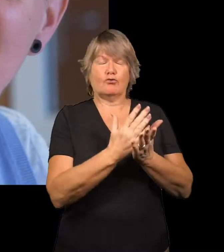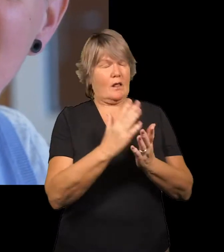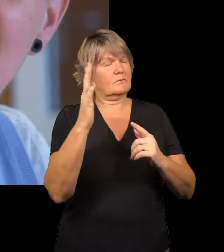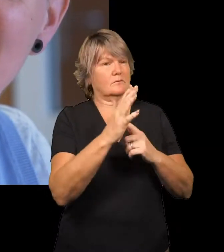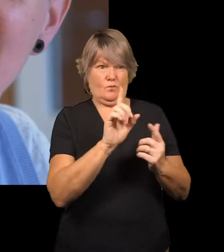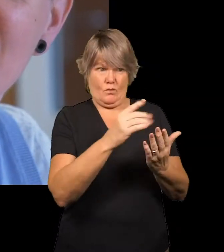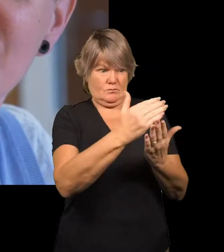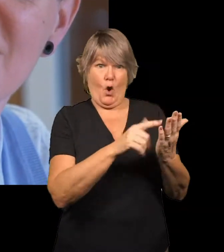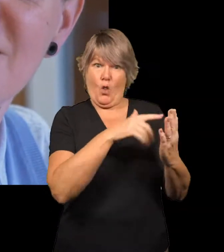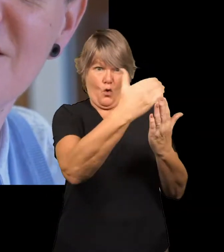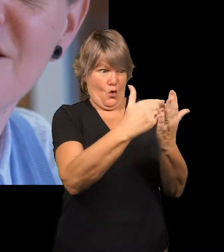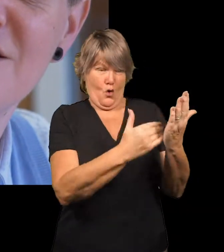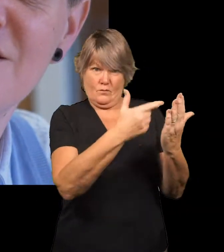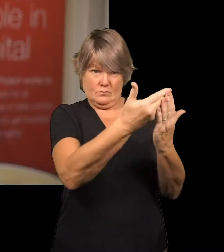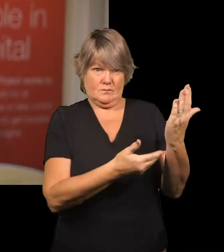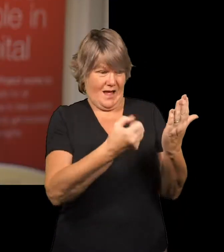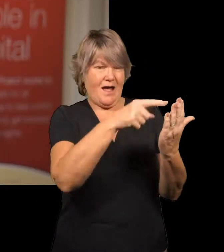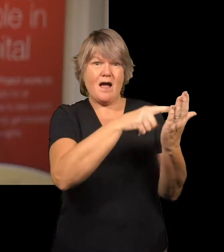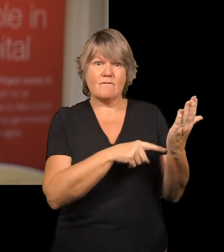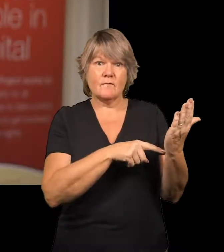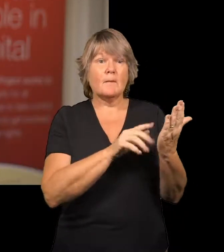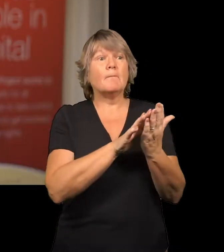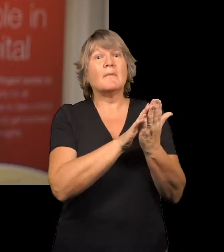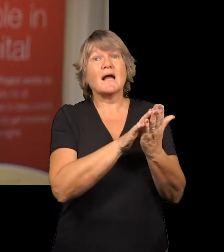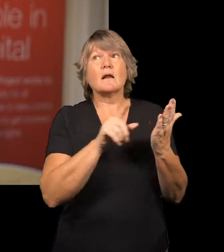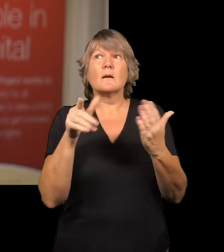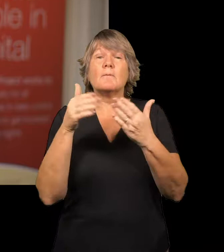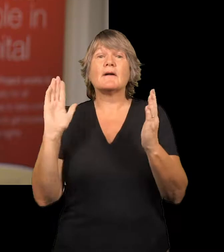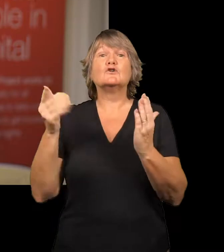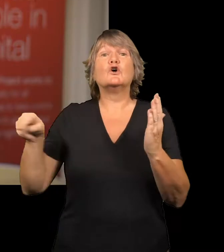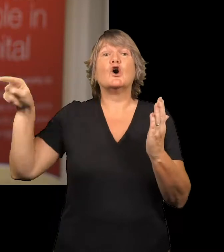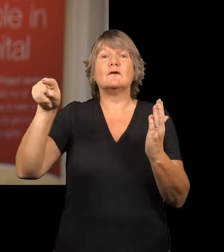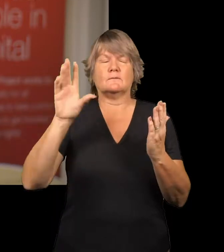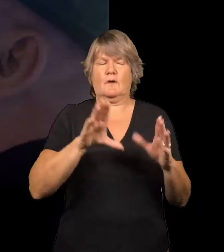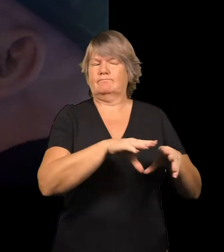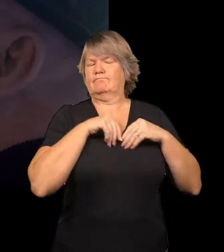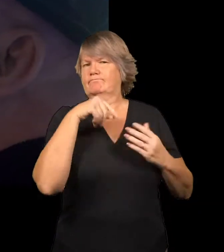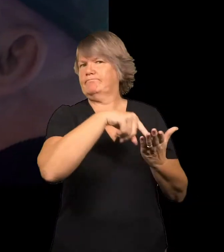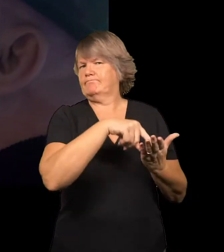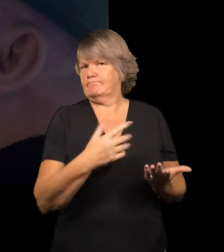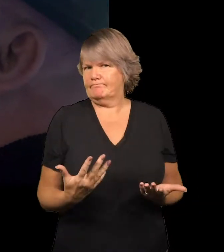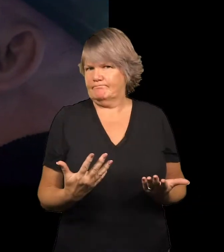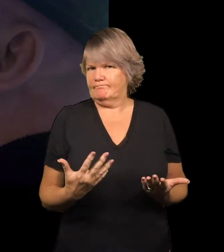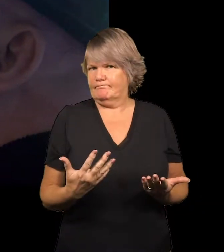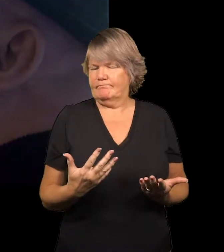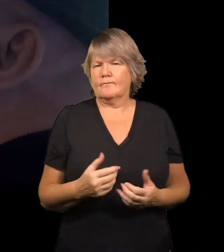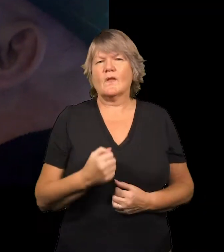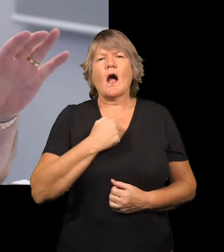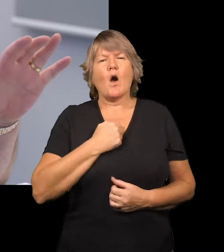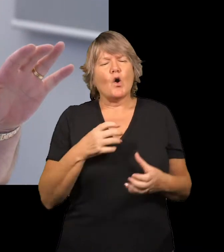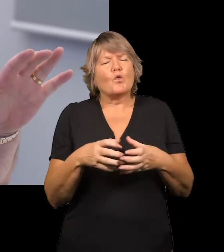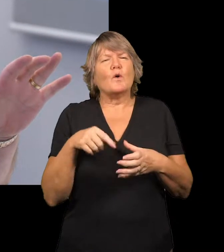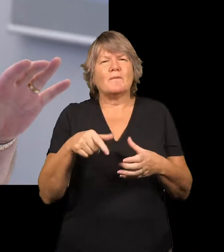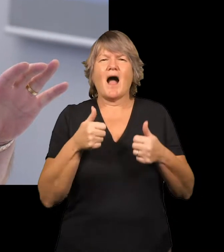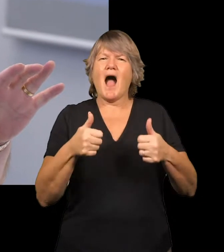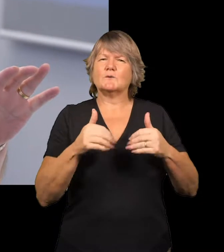that these rights are set out in law, and it means that public services must take account of them. Our group on the adequate